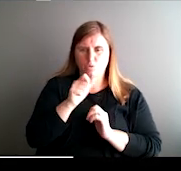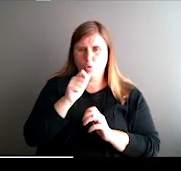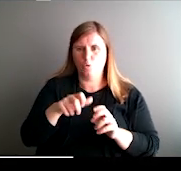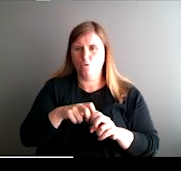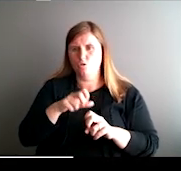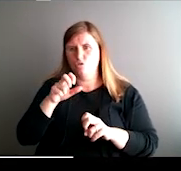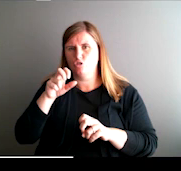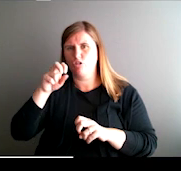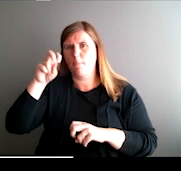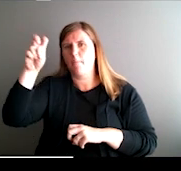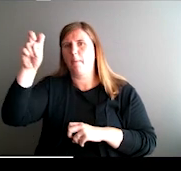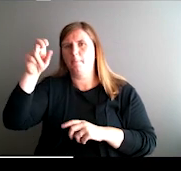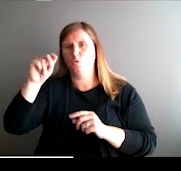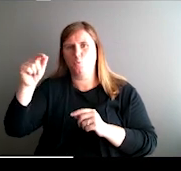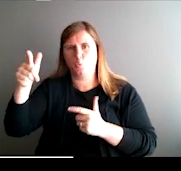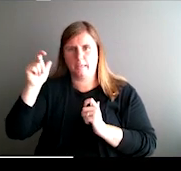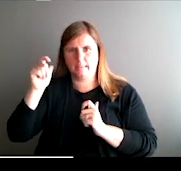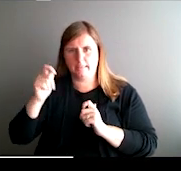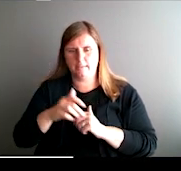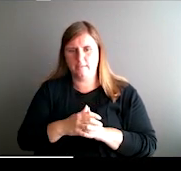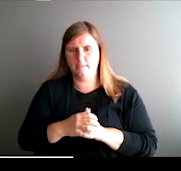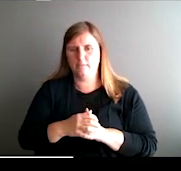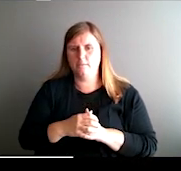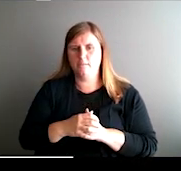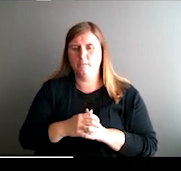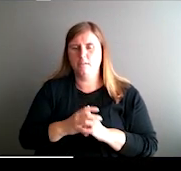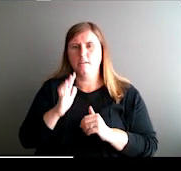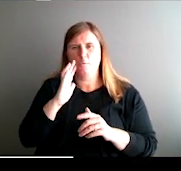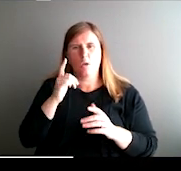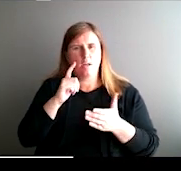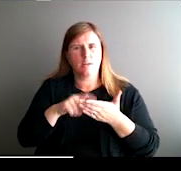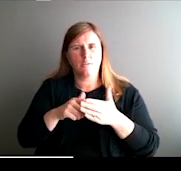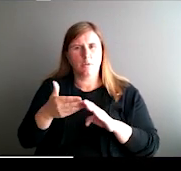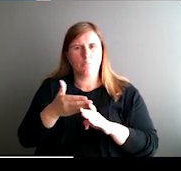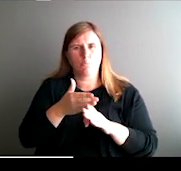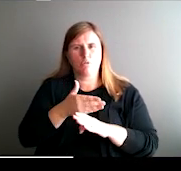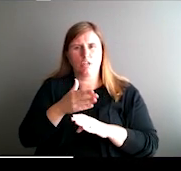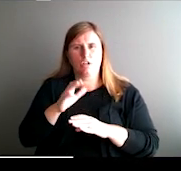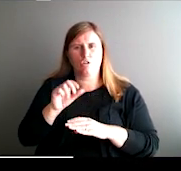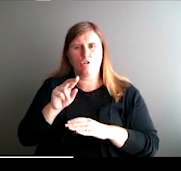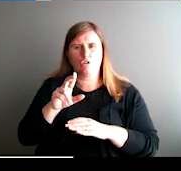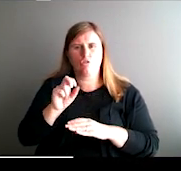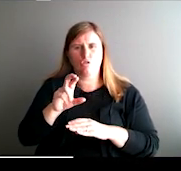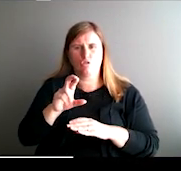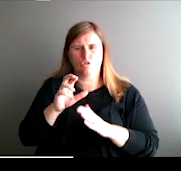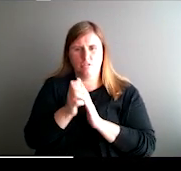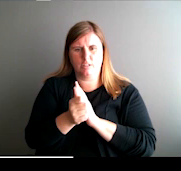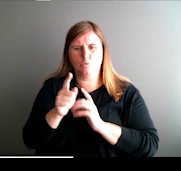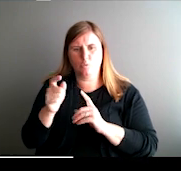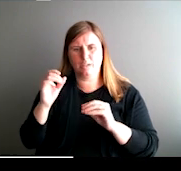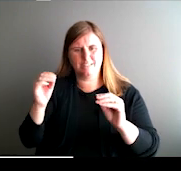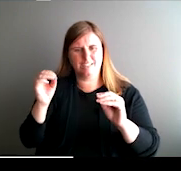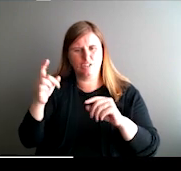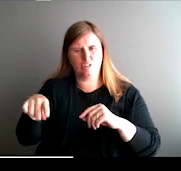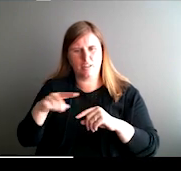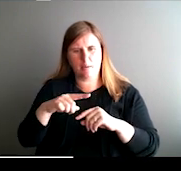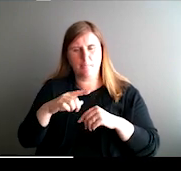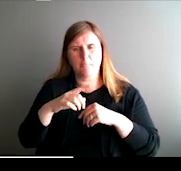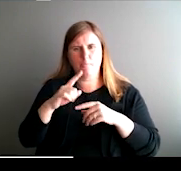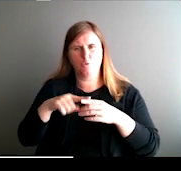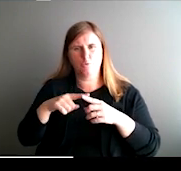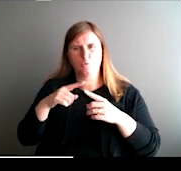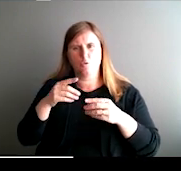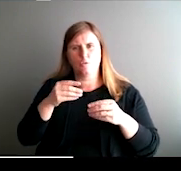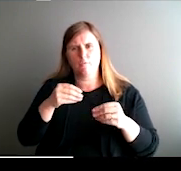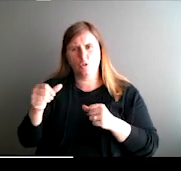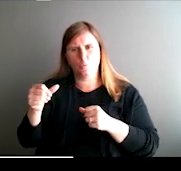the mountain too quickly, as people will say. It will identify those precursor skills so that you can teach them, and you can teach them to